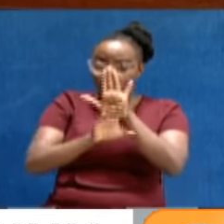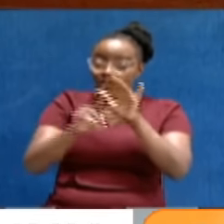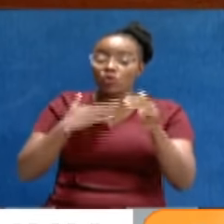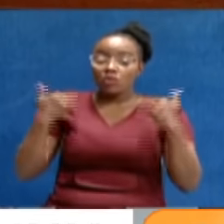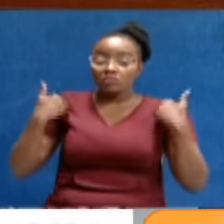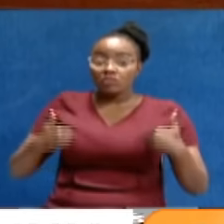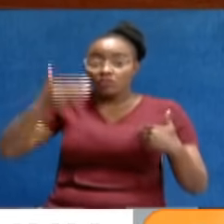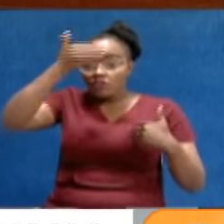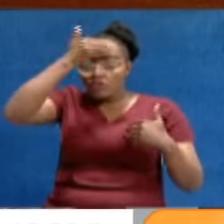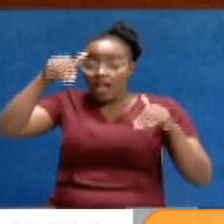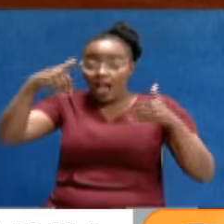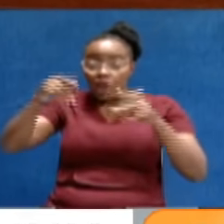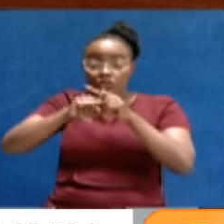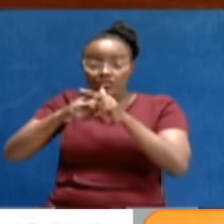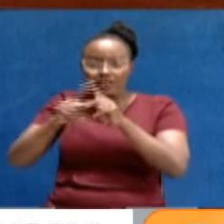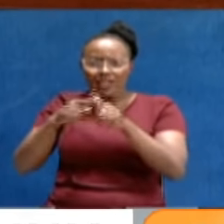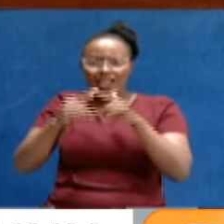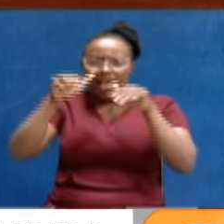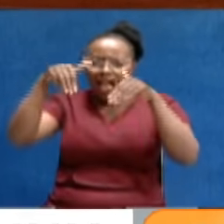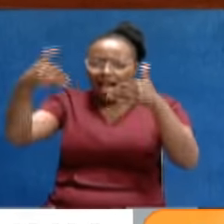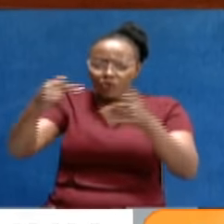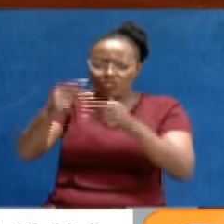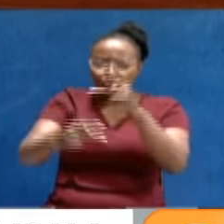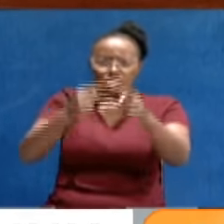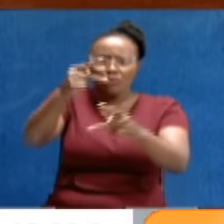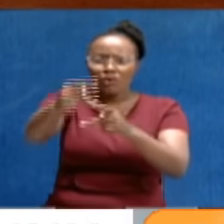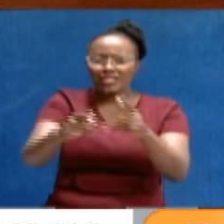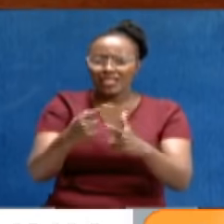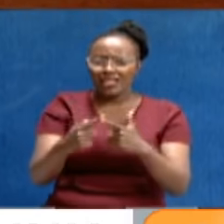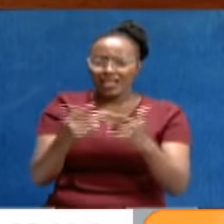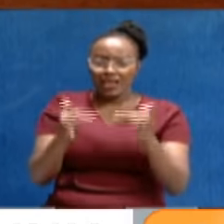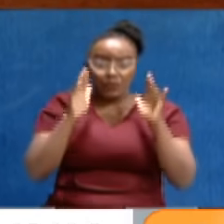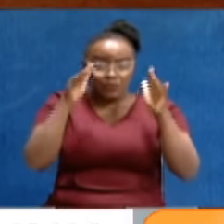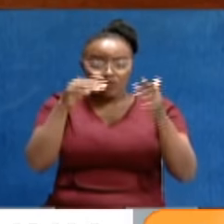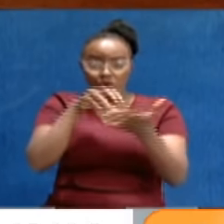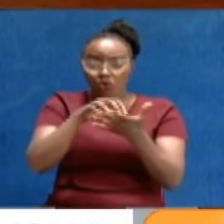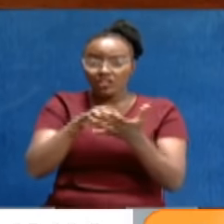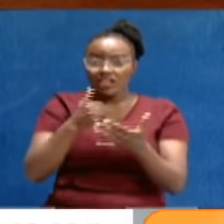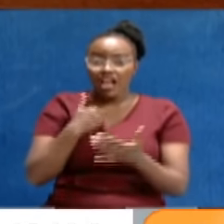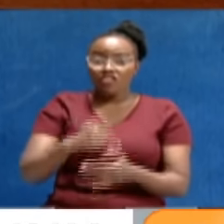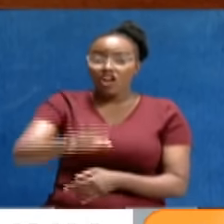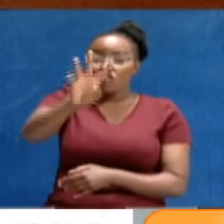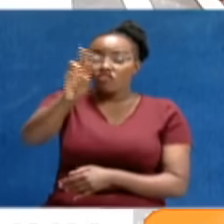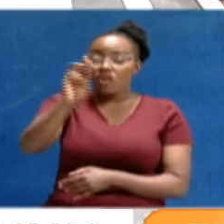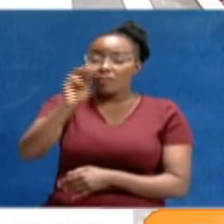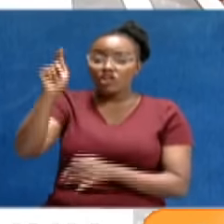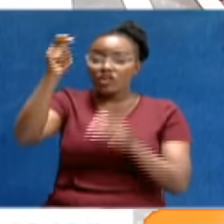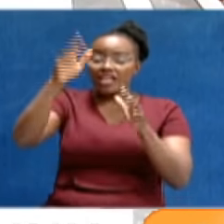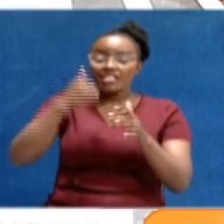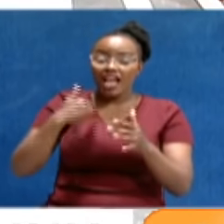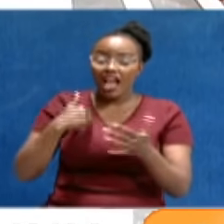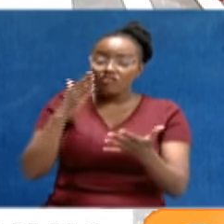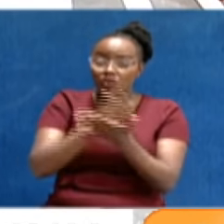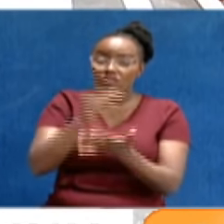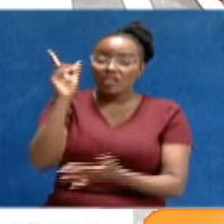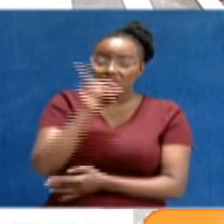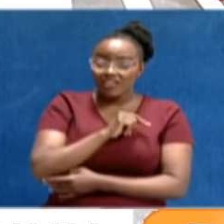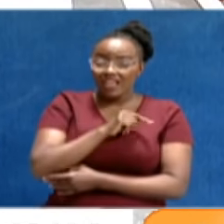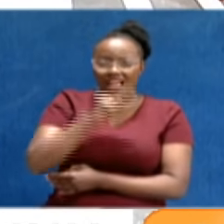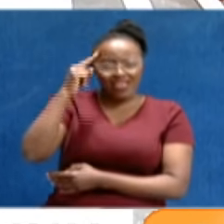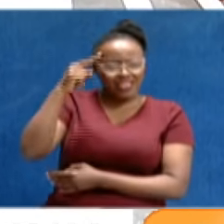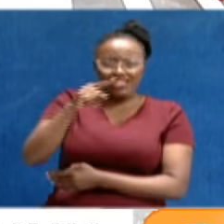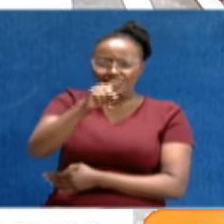wants me now to forget how it was started, how it was processed, and then go to content. But you 4 million Kenyans if, have you know, I do content. Not think